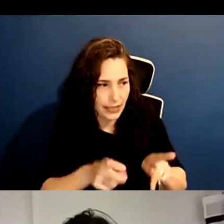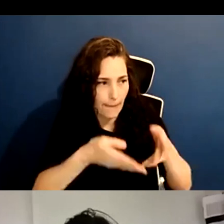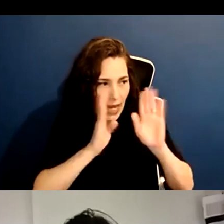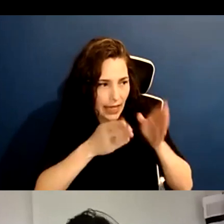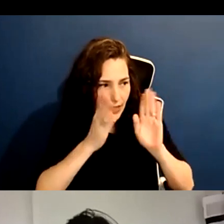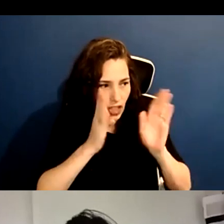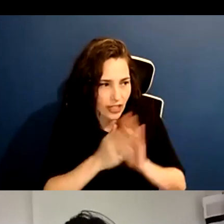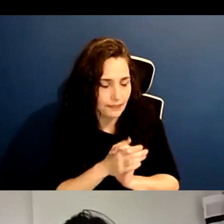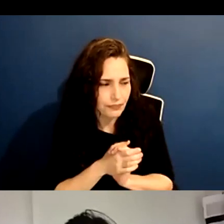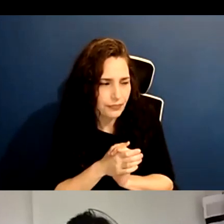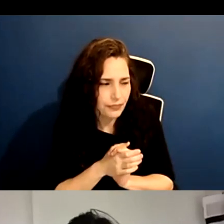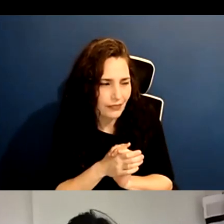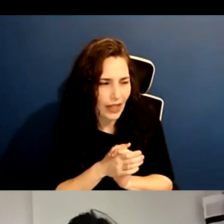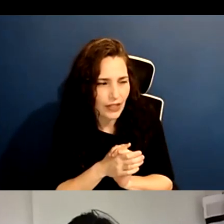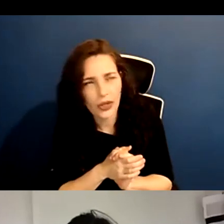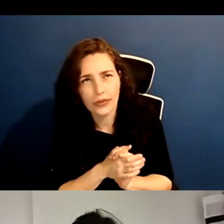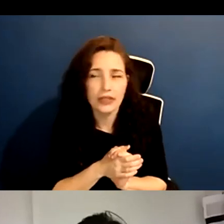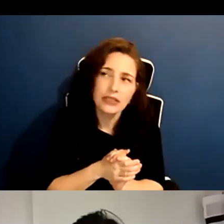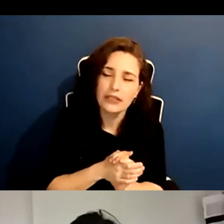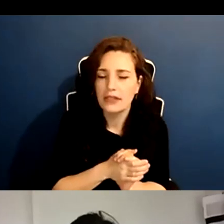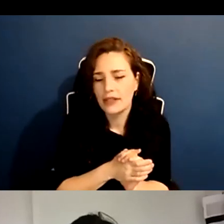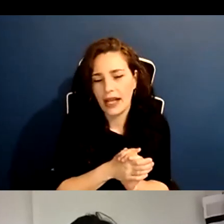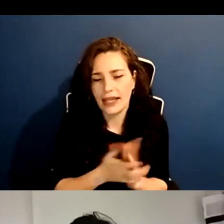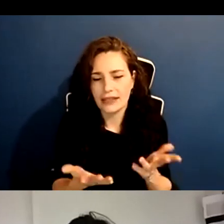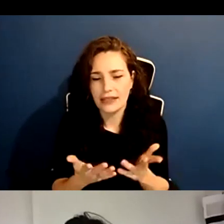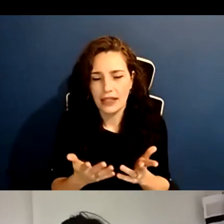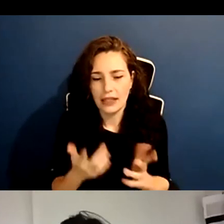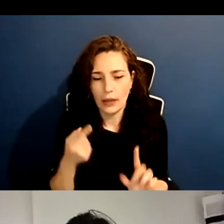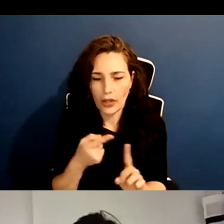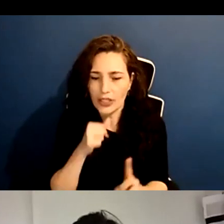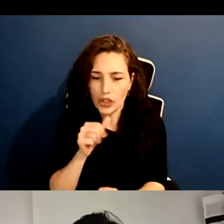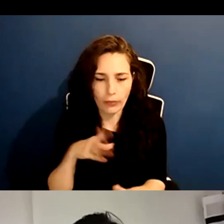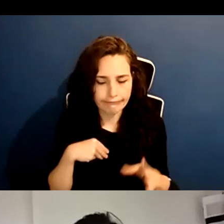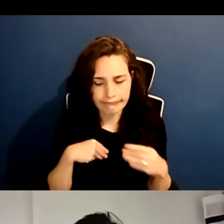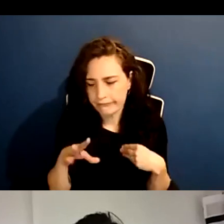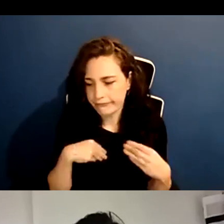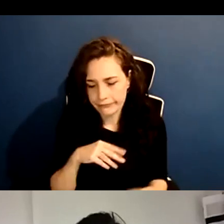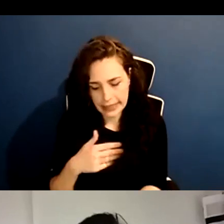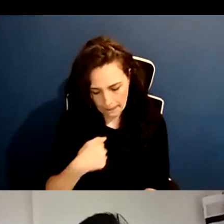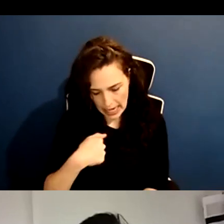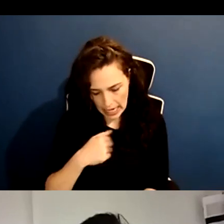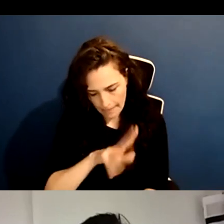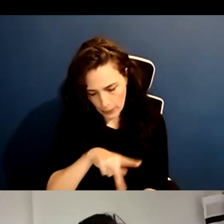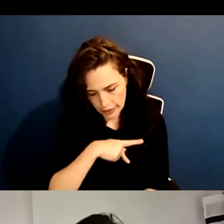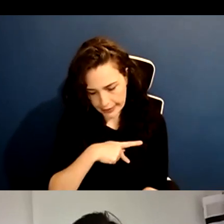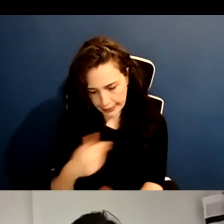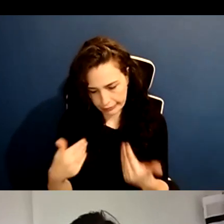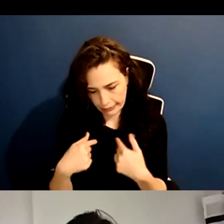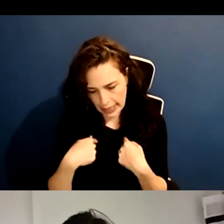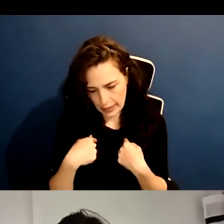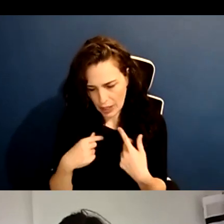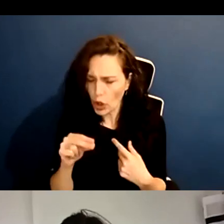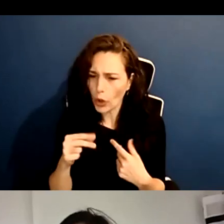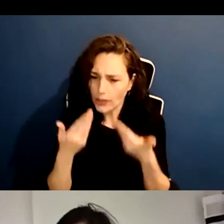guess the thing is to just not take it personally and just keep going. I mean, it took 4 tries to